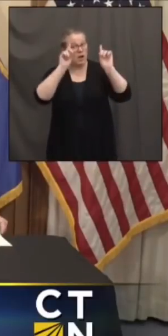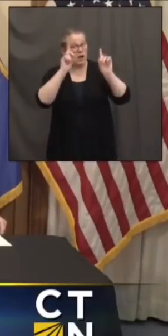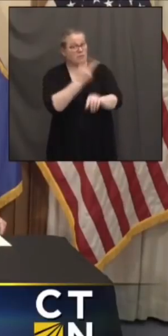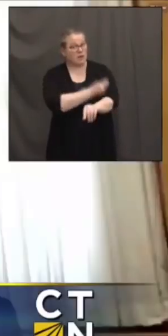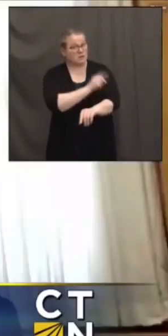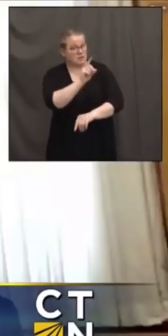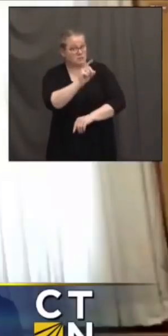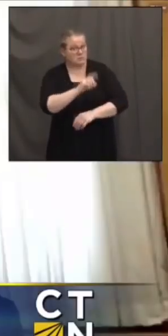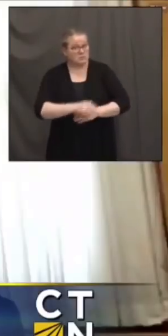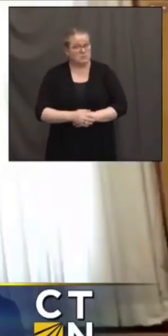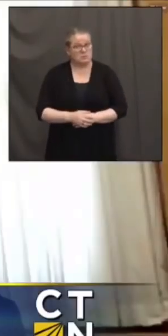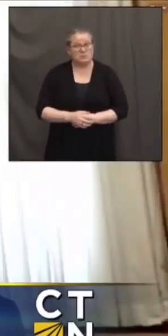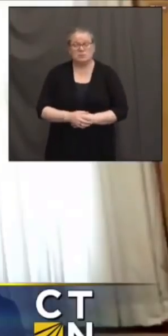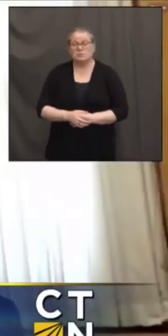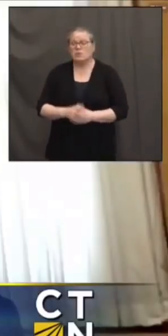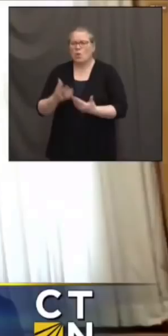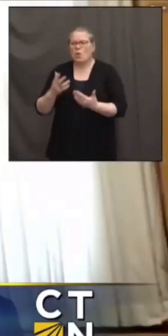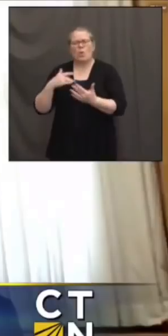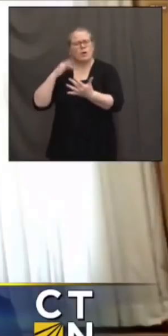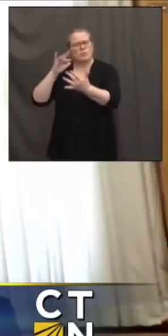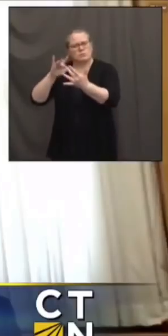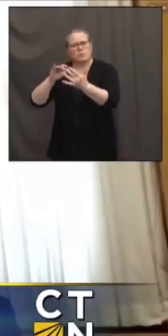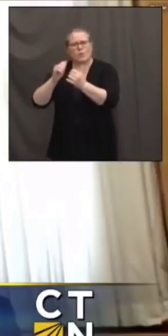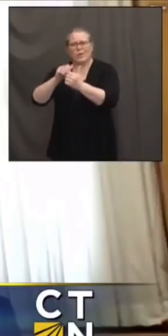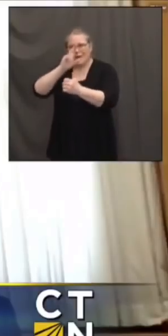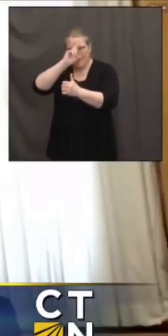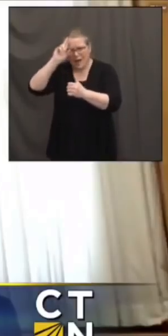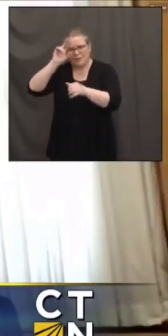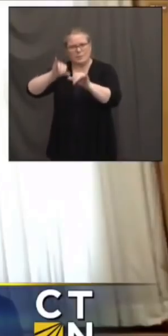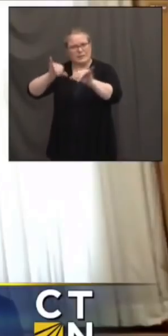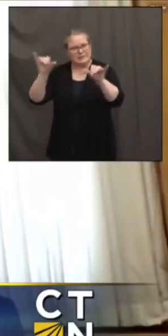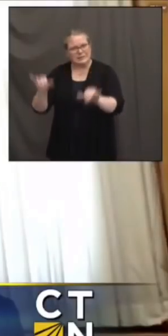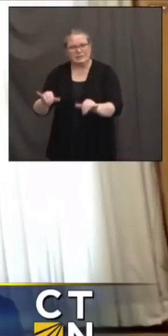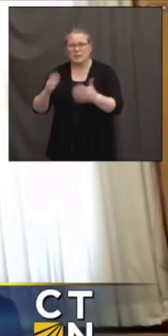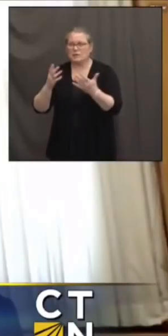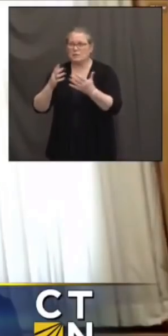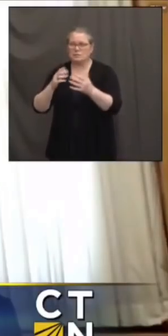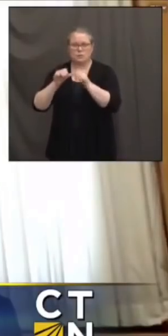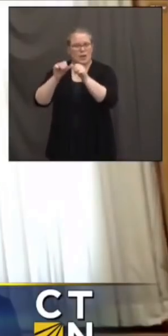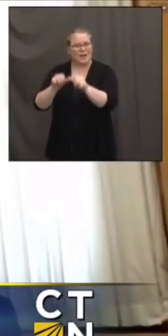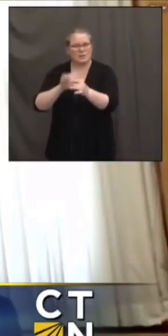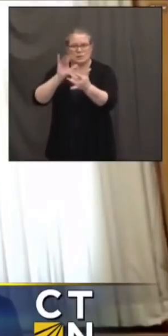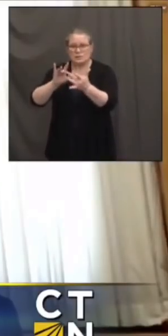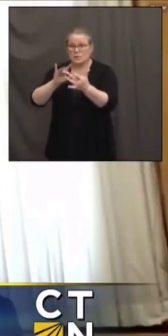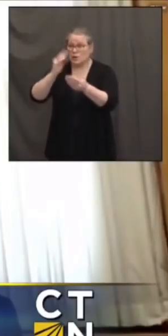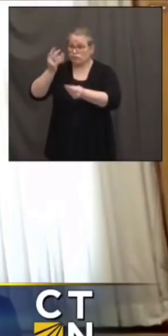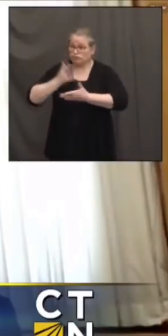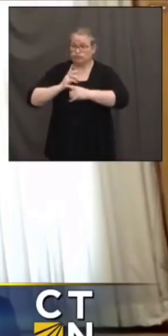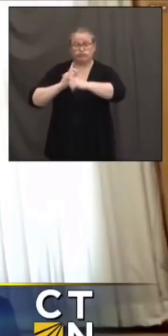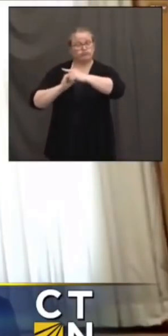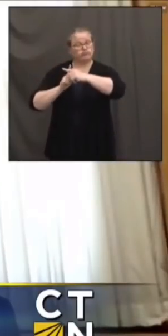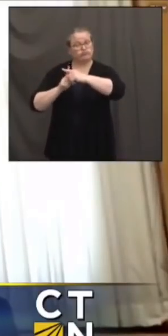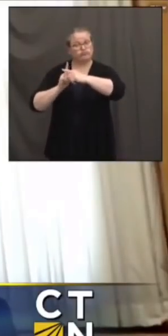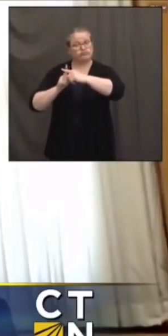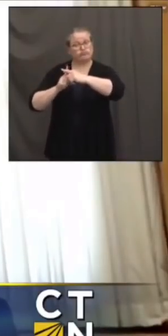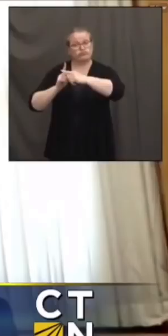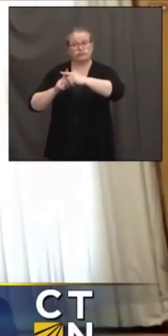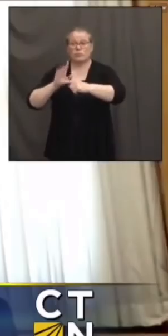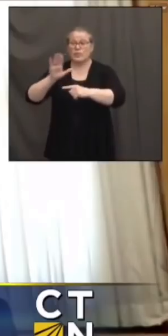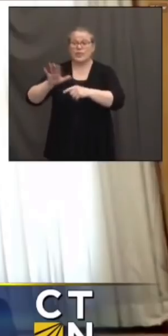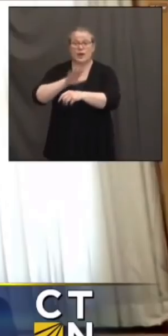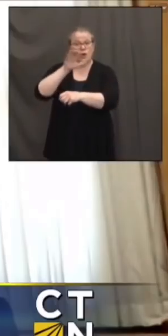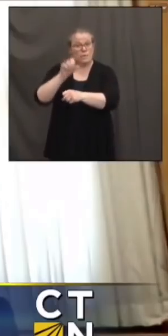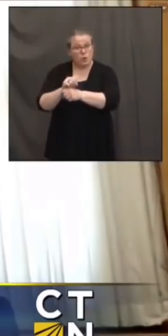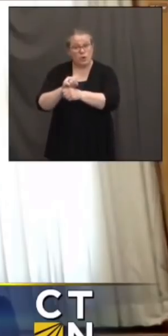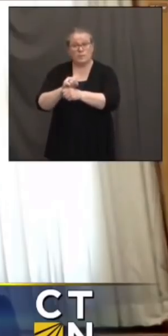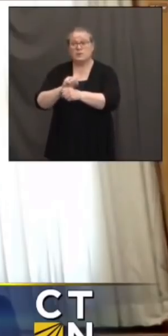Well, we're in constant dialogue with our hospital systems. They indicate it's going well, that they're filling the reserved appointment slots that they